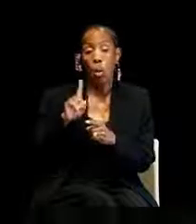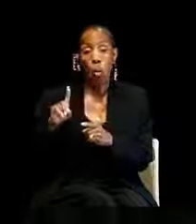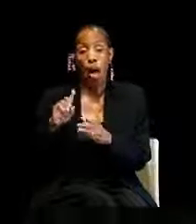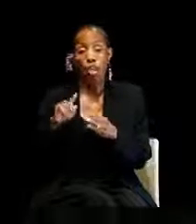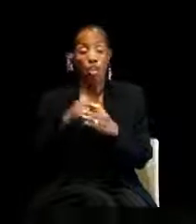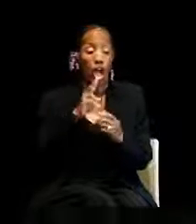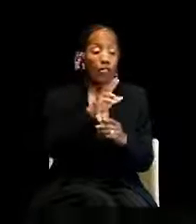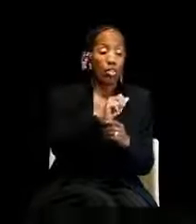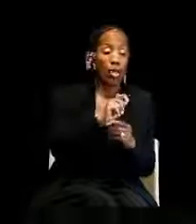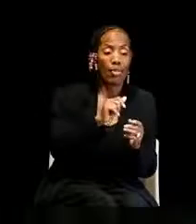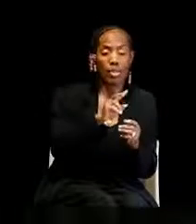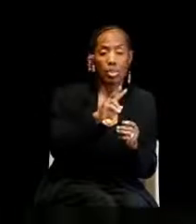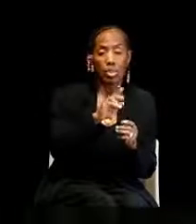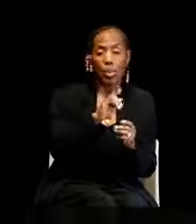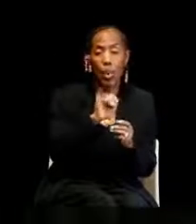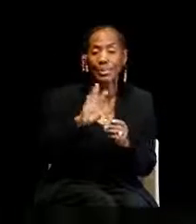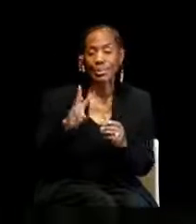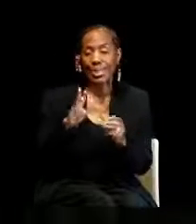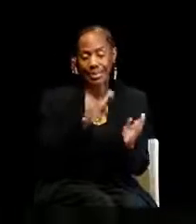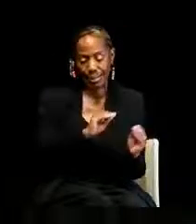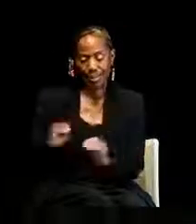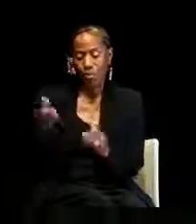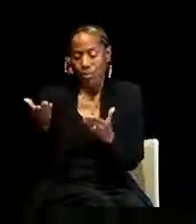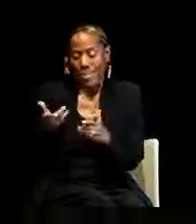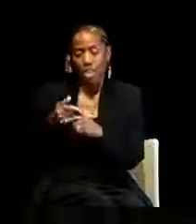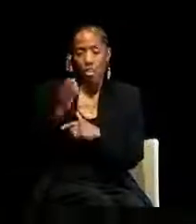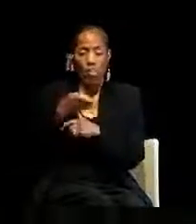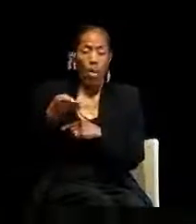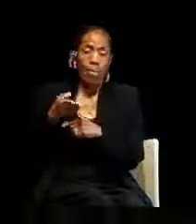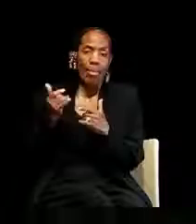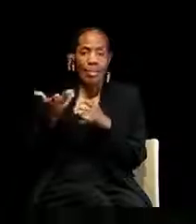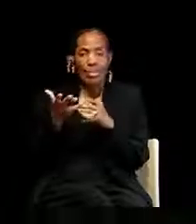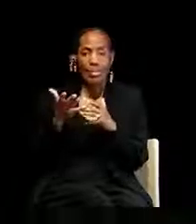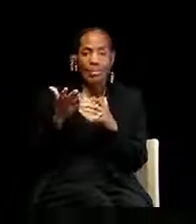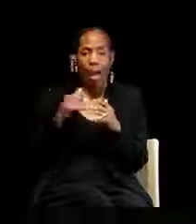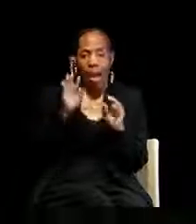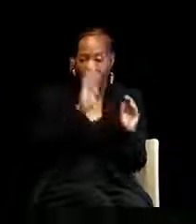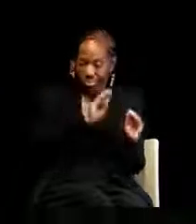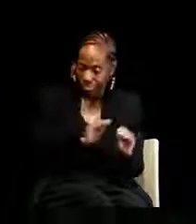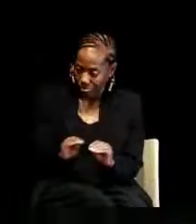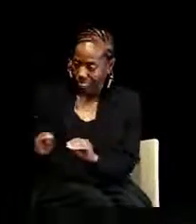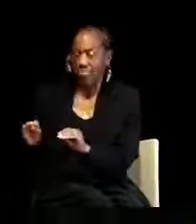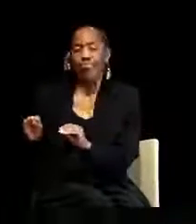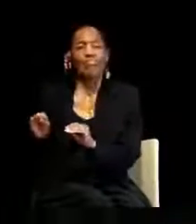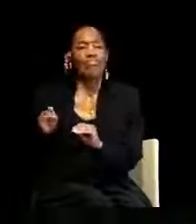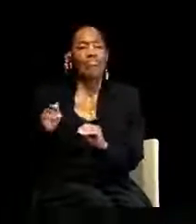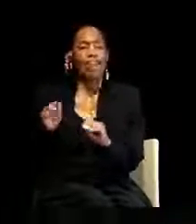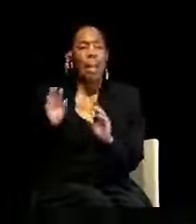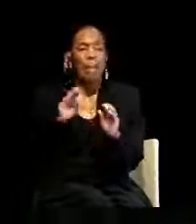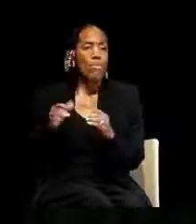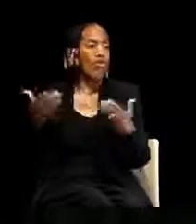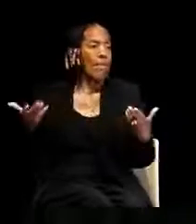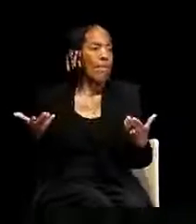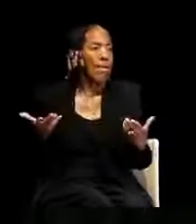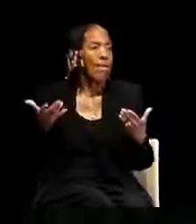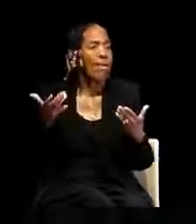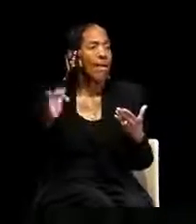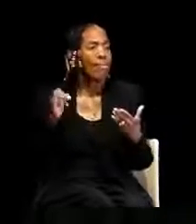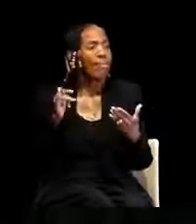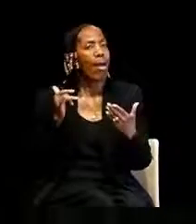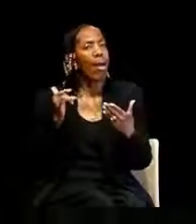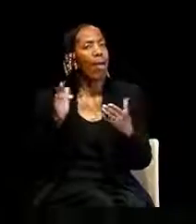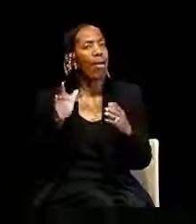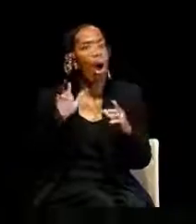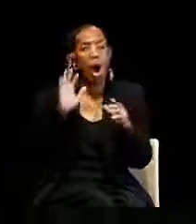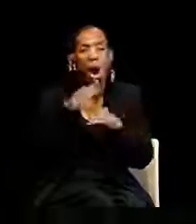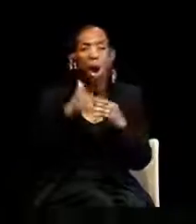then 2006 moved to Baltimore. So that's kind of been my migration and journey here. That informs just like all